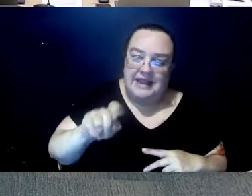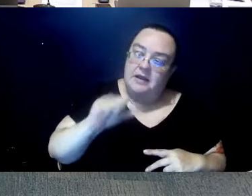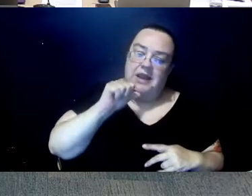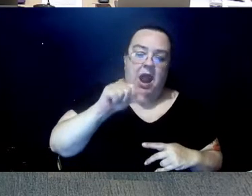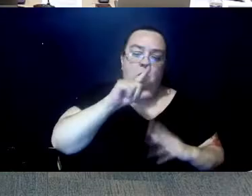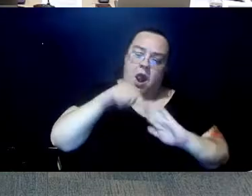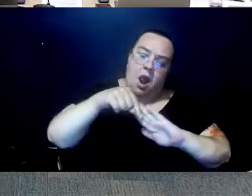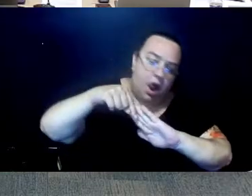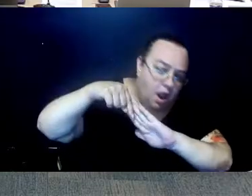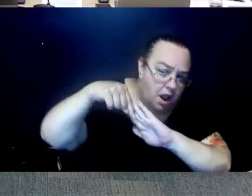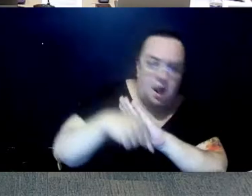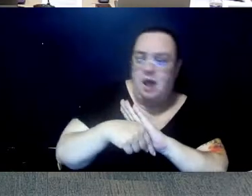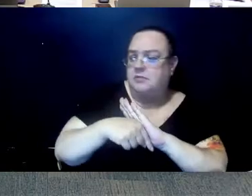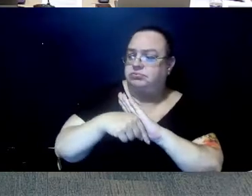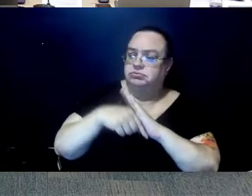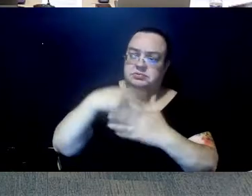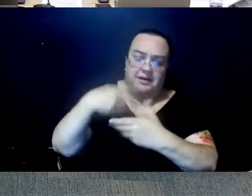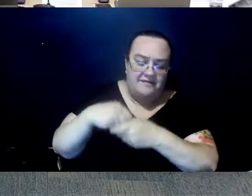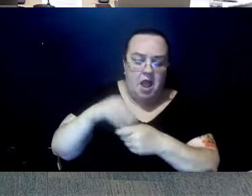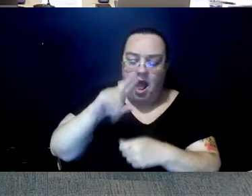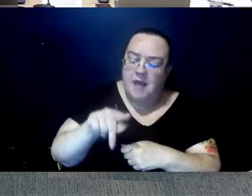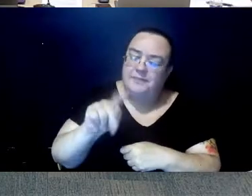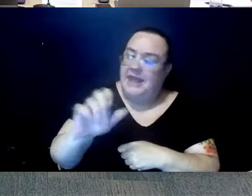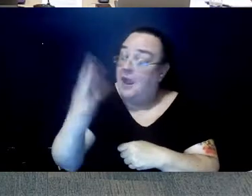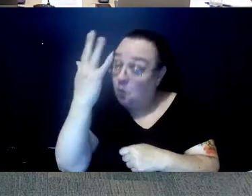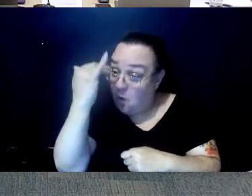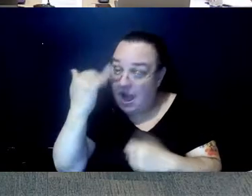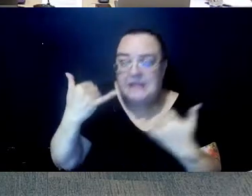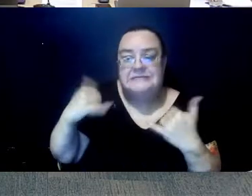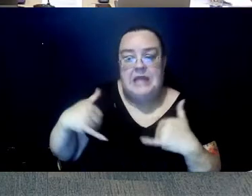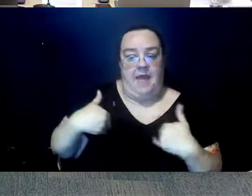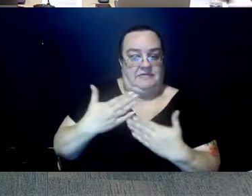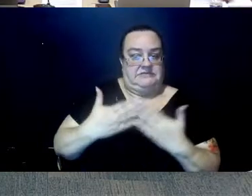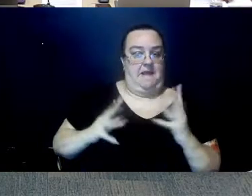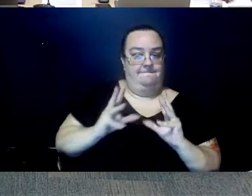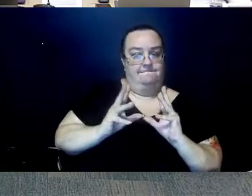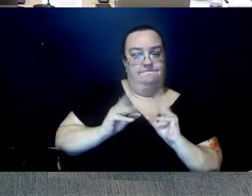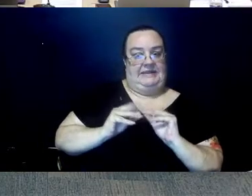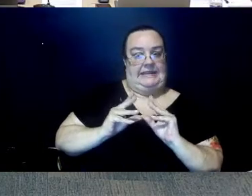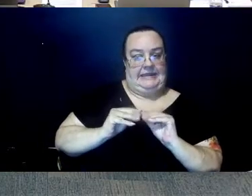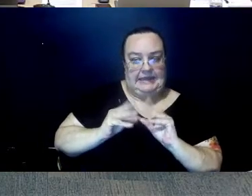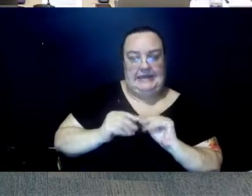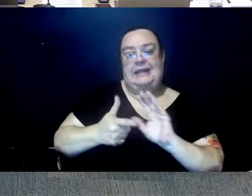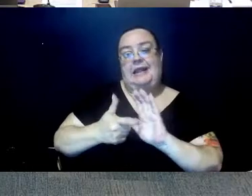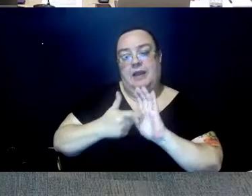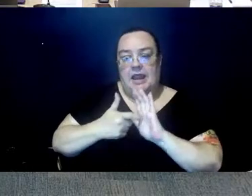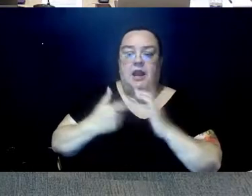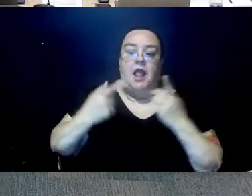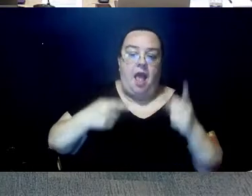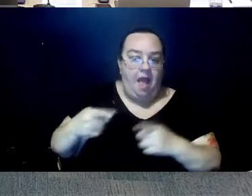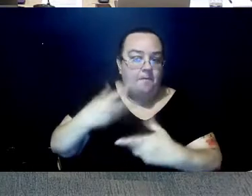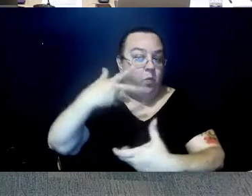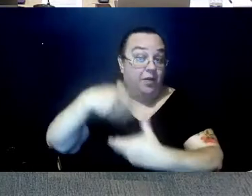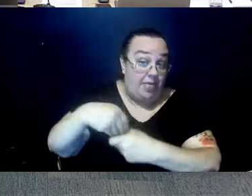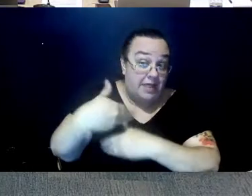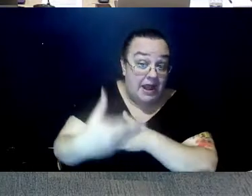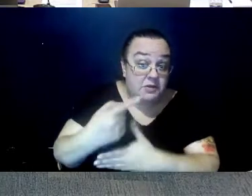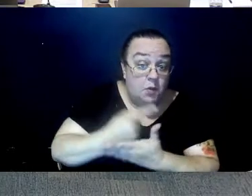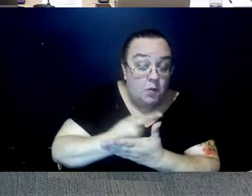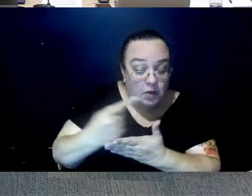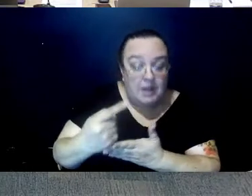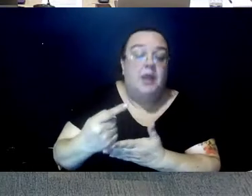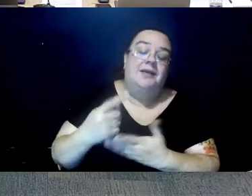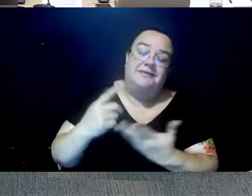due to there's still some meetings that has to take place within the next week, week and a half, and it's just